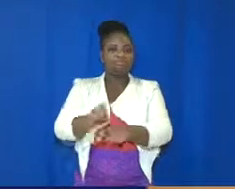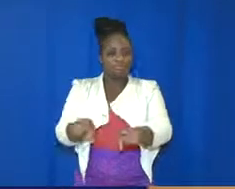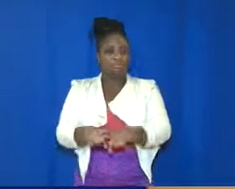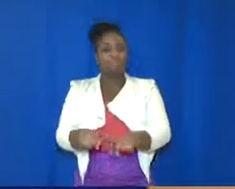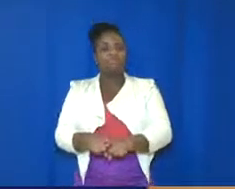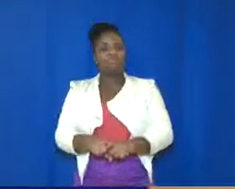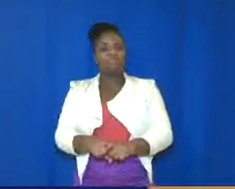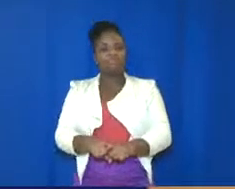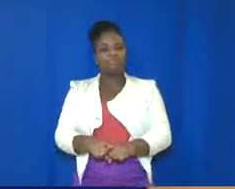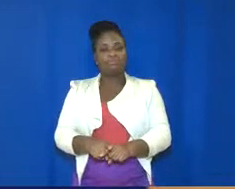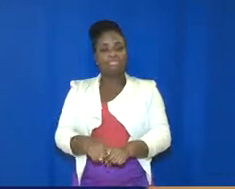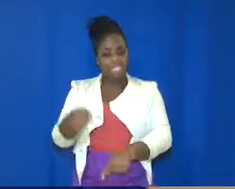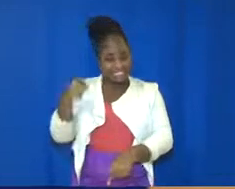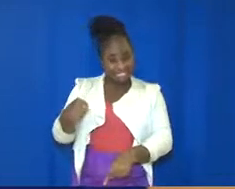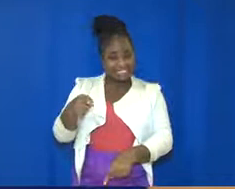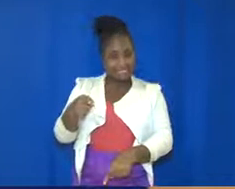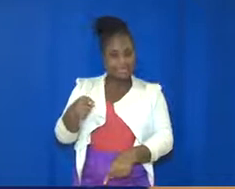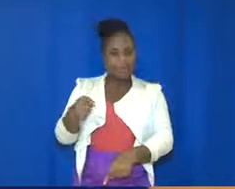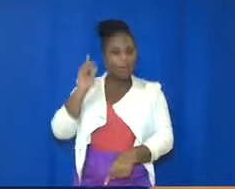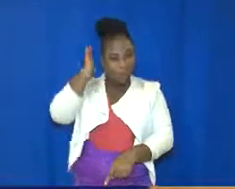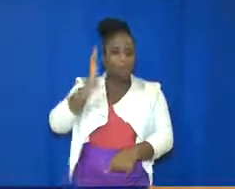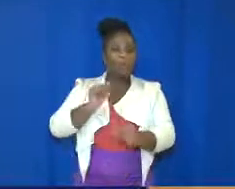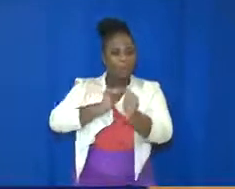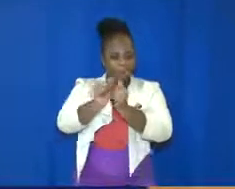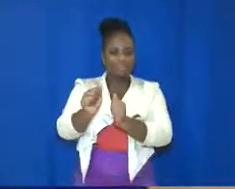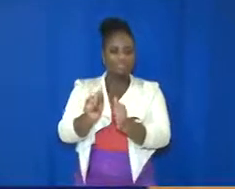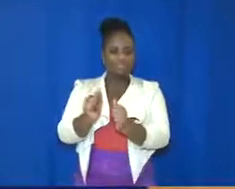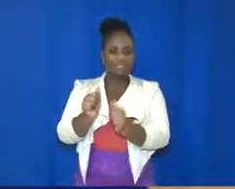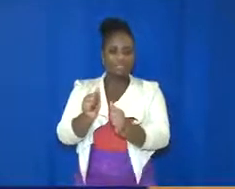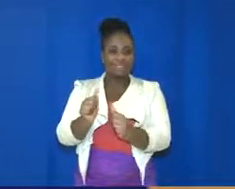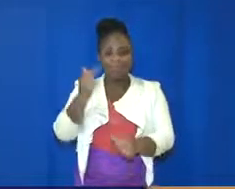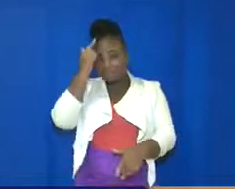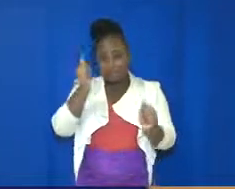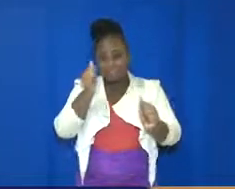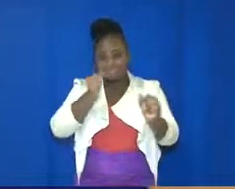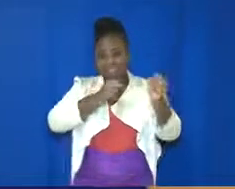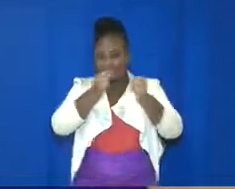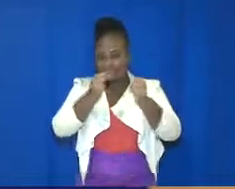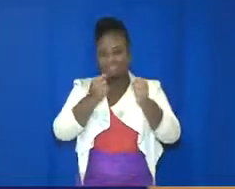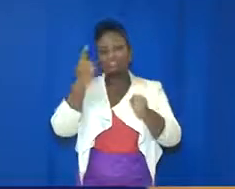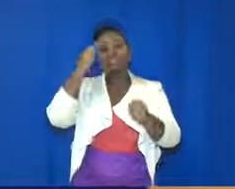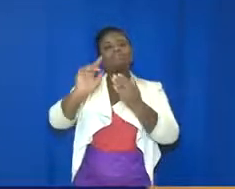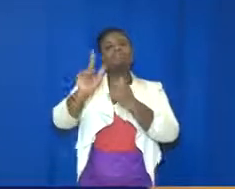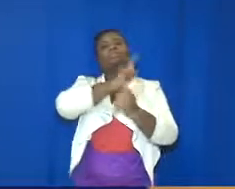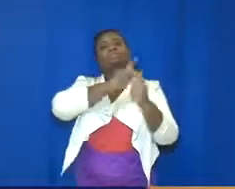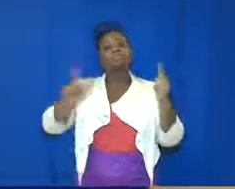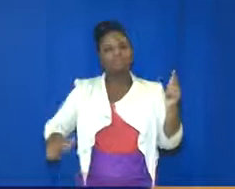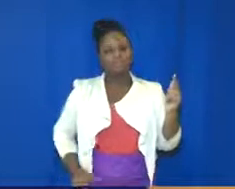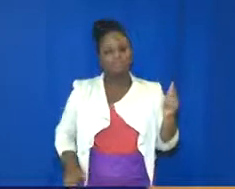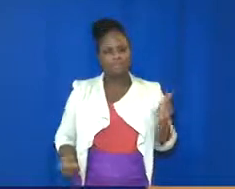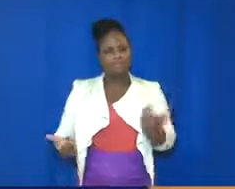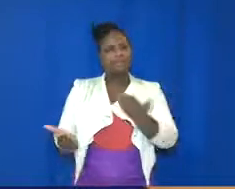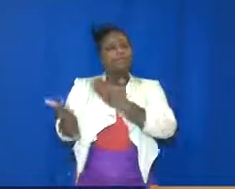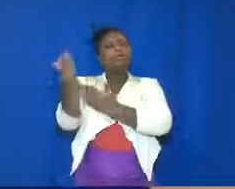as well. This too shall pass, for the battle is the Lord's.